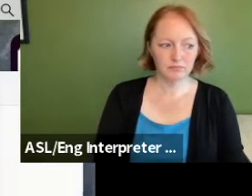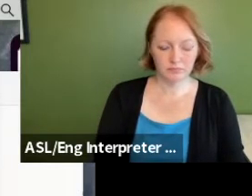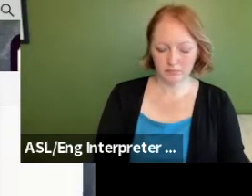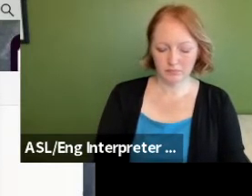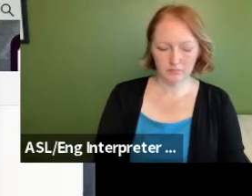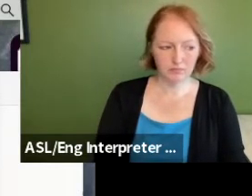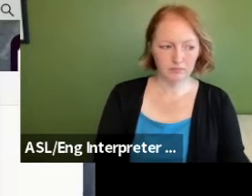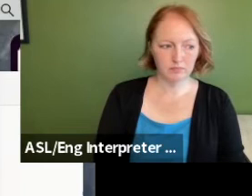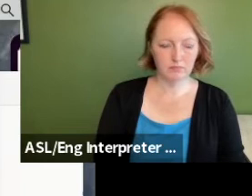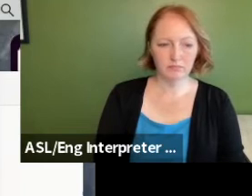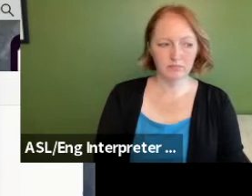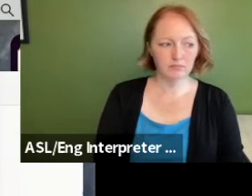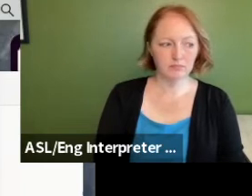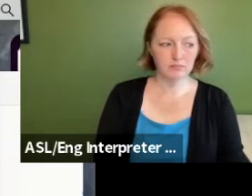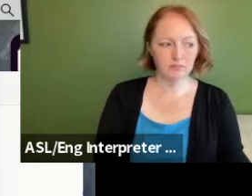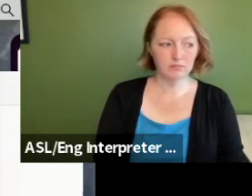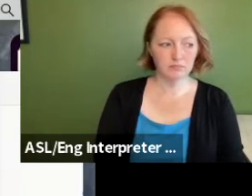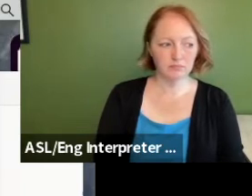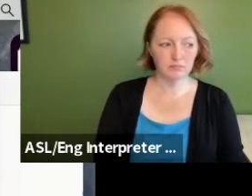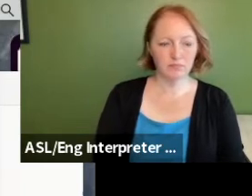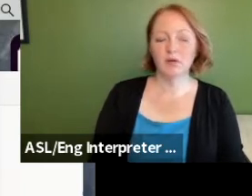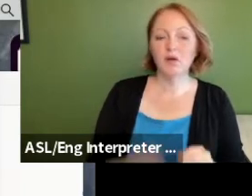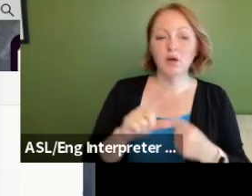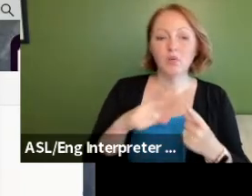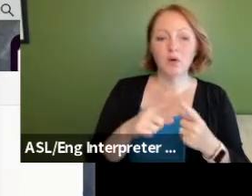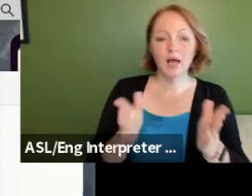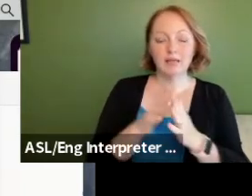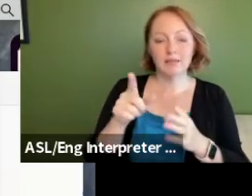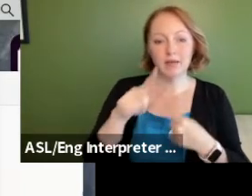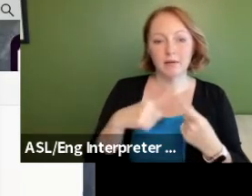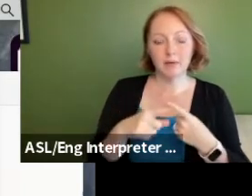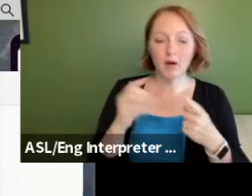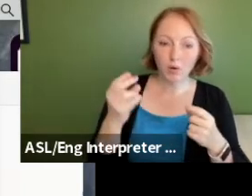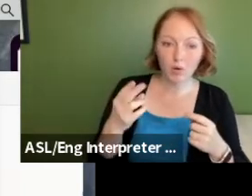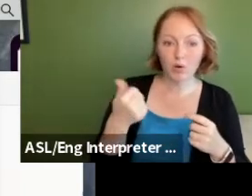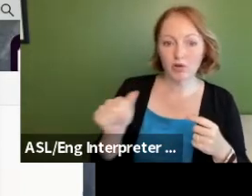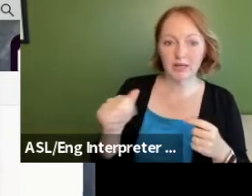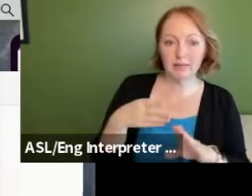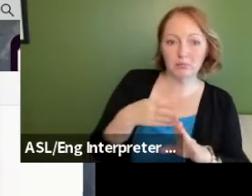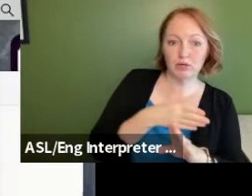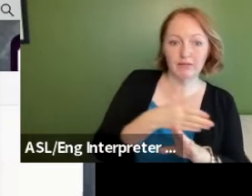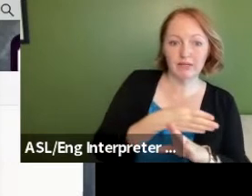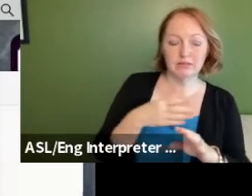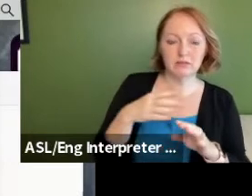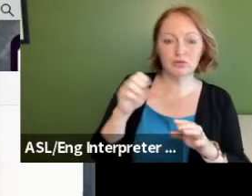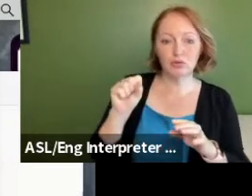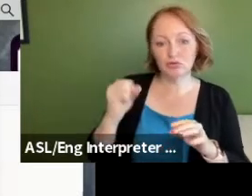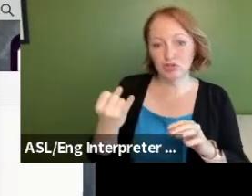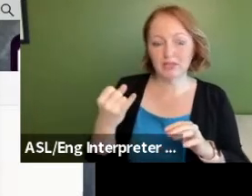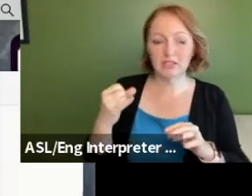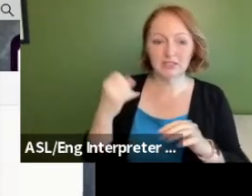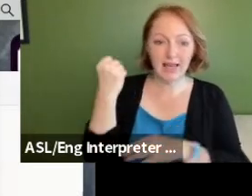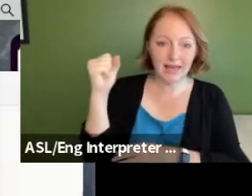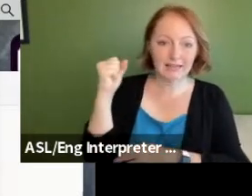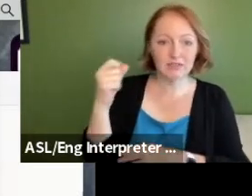For me, I feel like when I asked them about like, oh, are there any previous like social justice activists that you